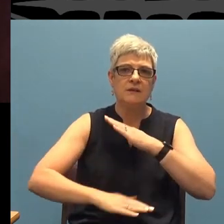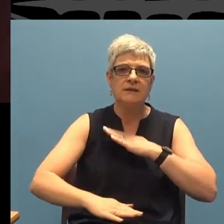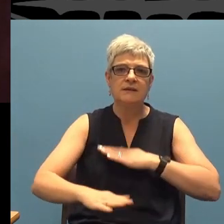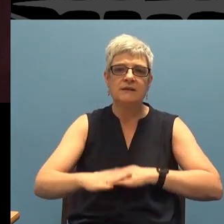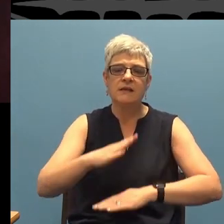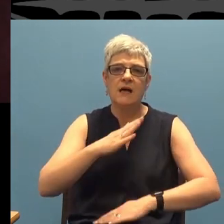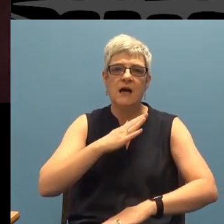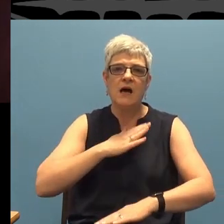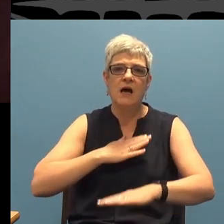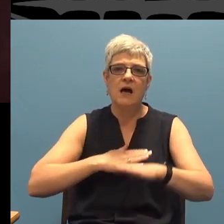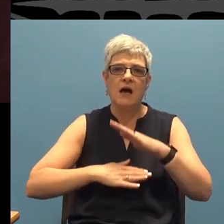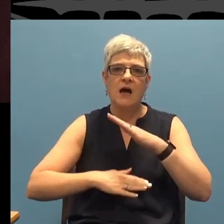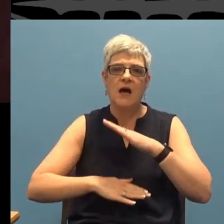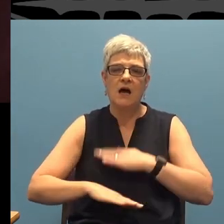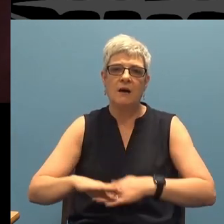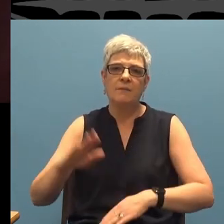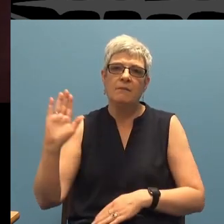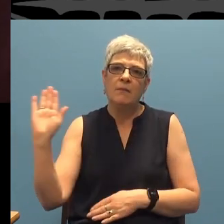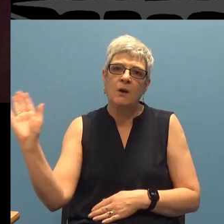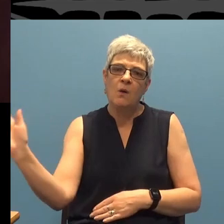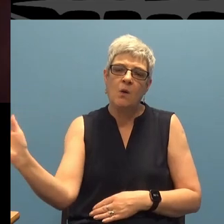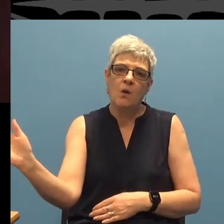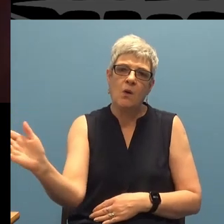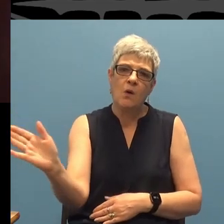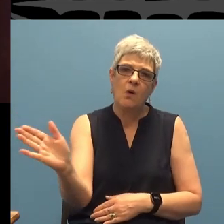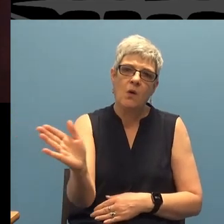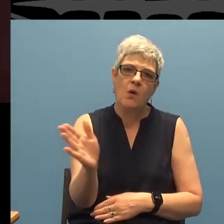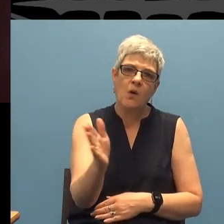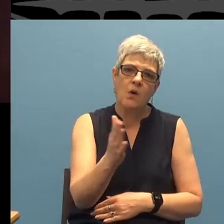all is calm,